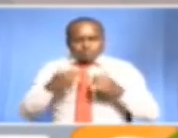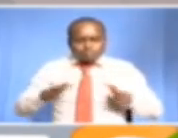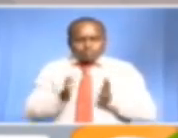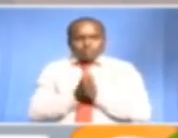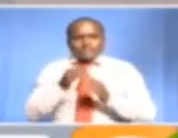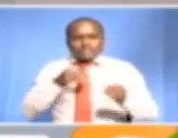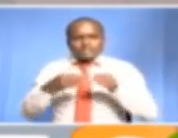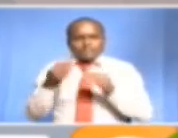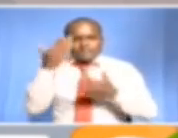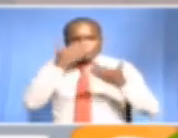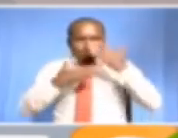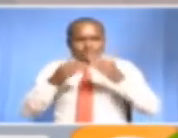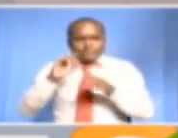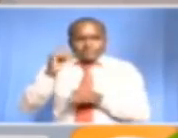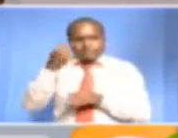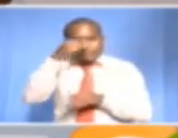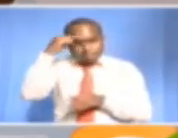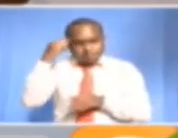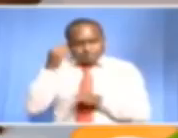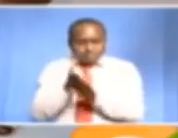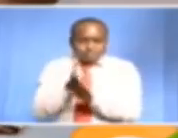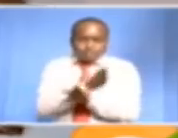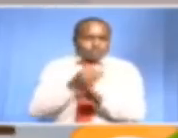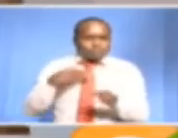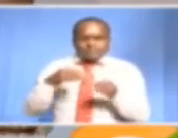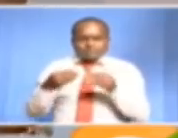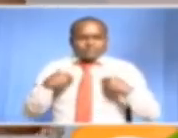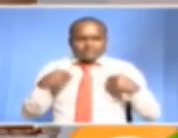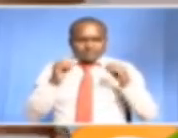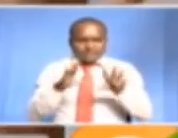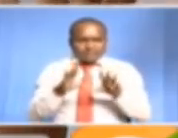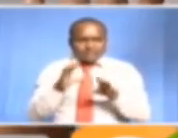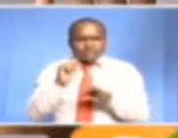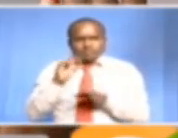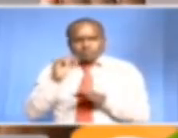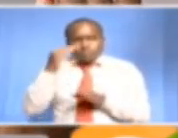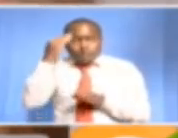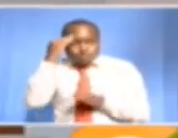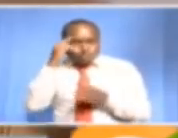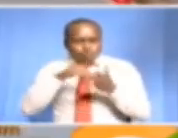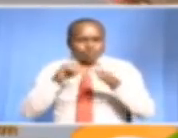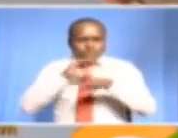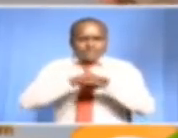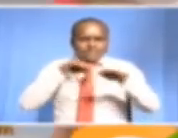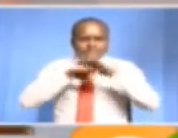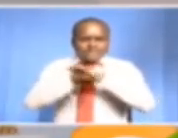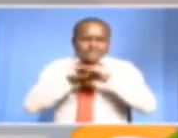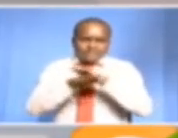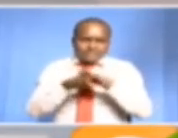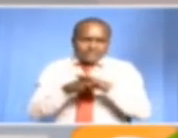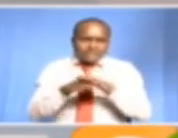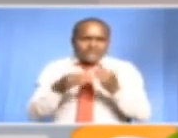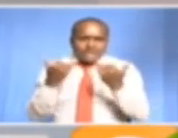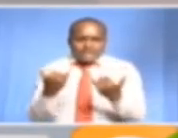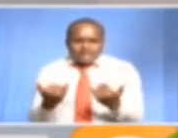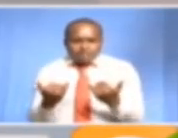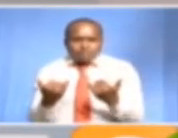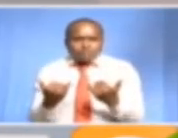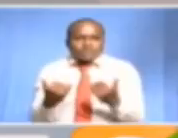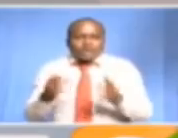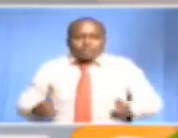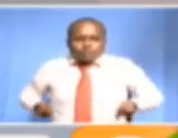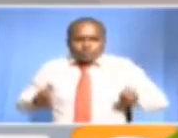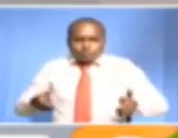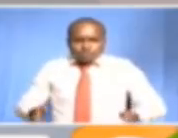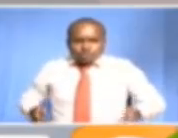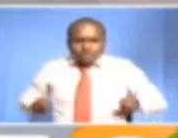face. First, because I was without a disability, so I knew what I was getting accessible to. And now here I am confined to a wheelchair, and